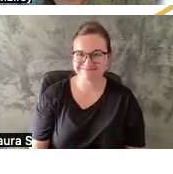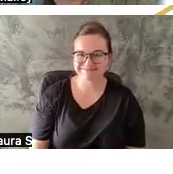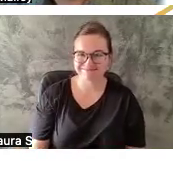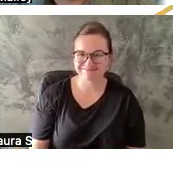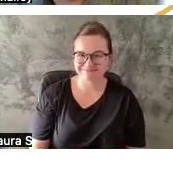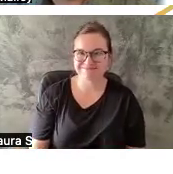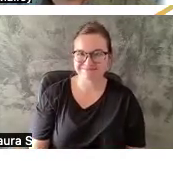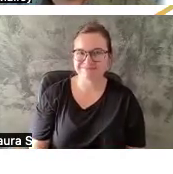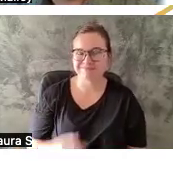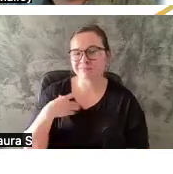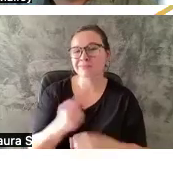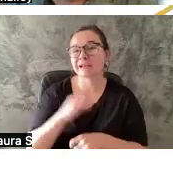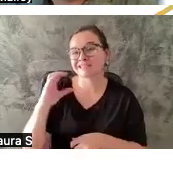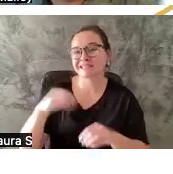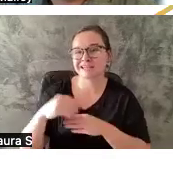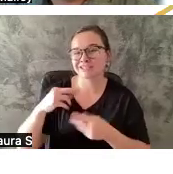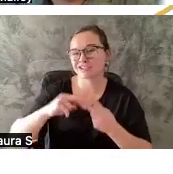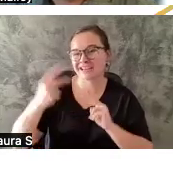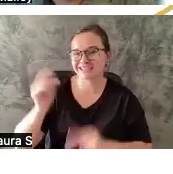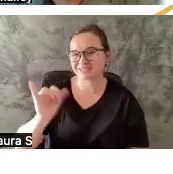I also got a C in genetics in college.